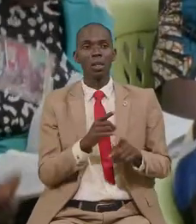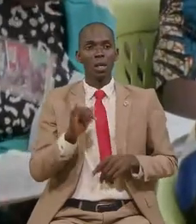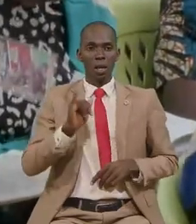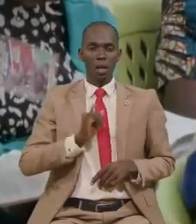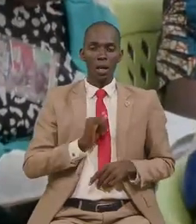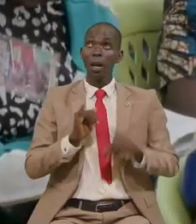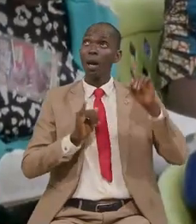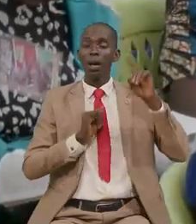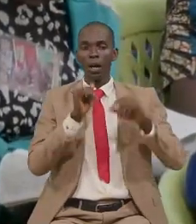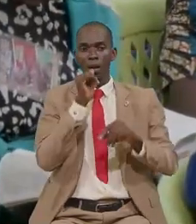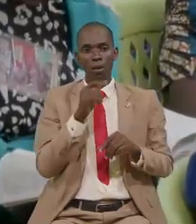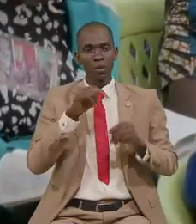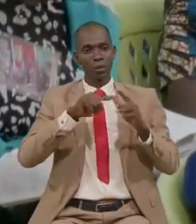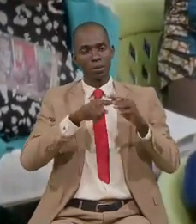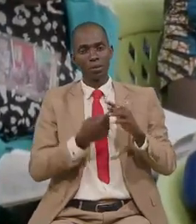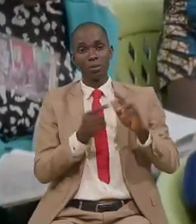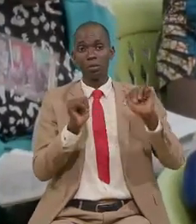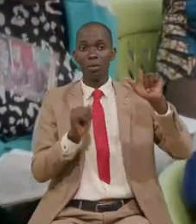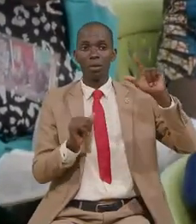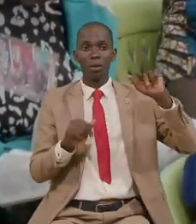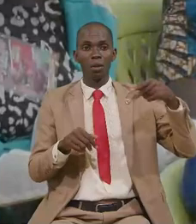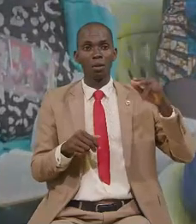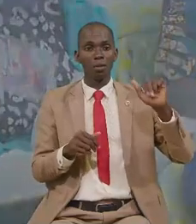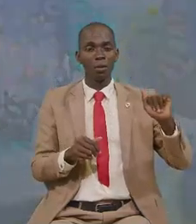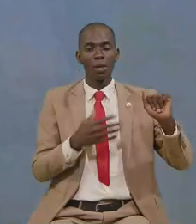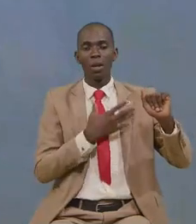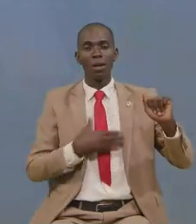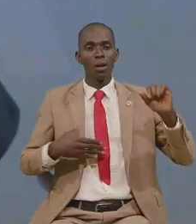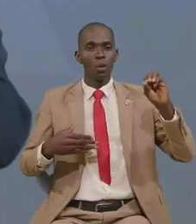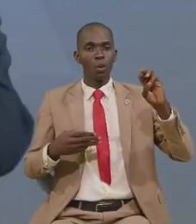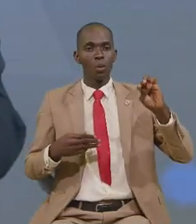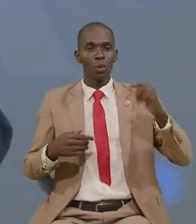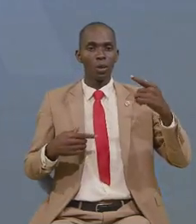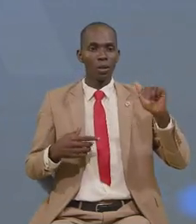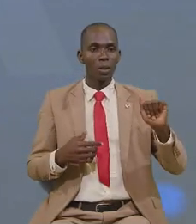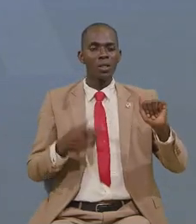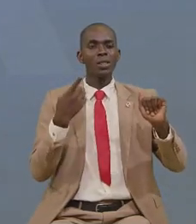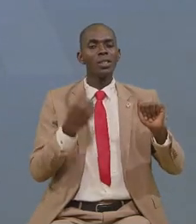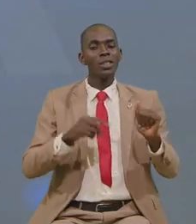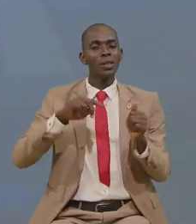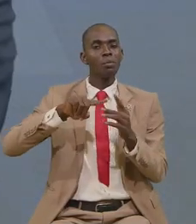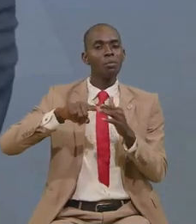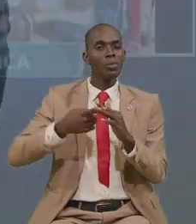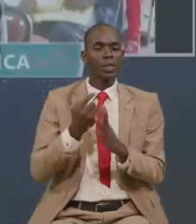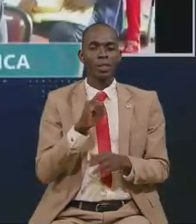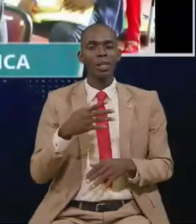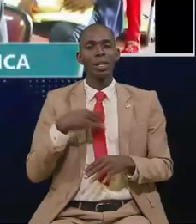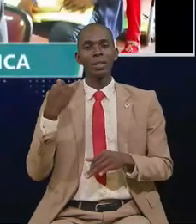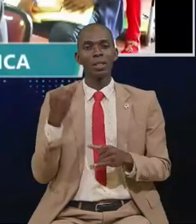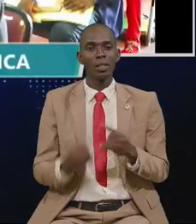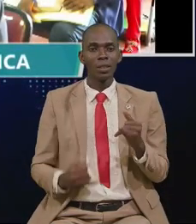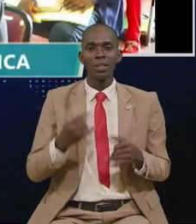Omega, the beginning and the ending, says the Lord, which